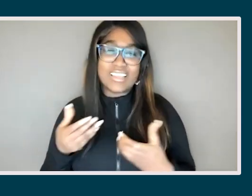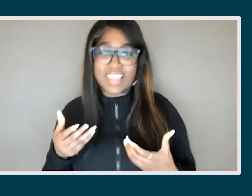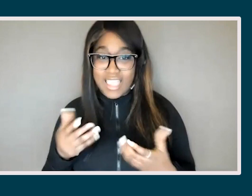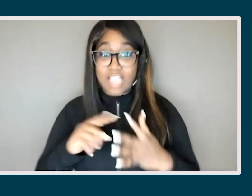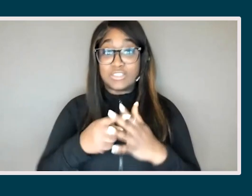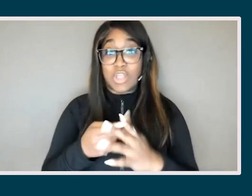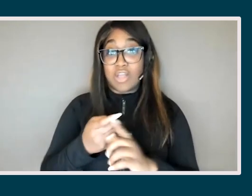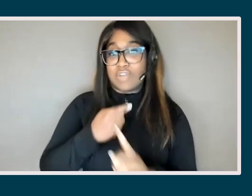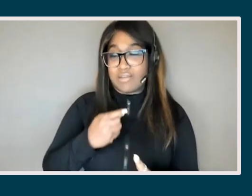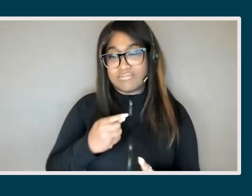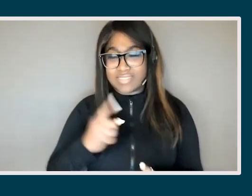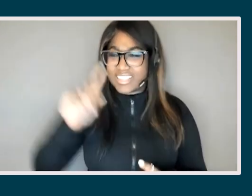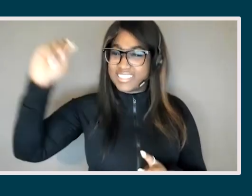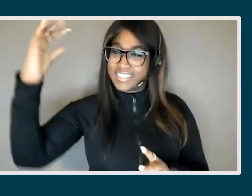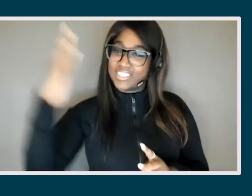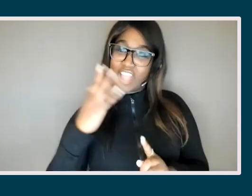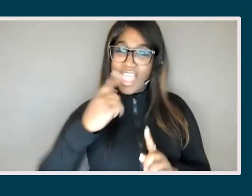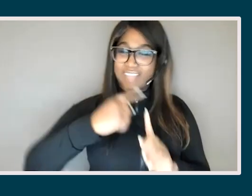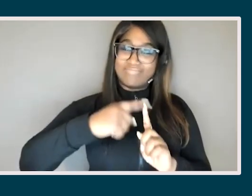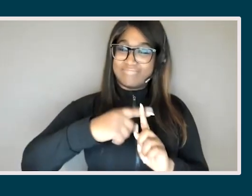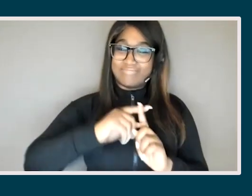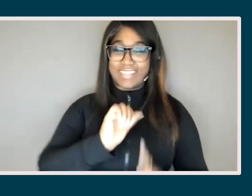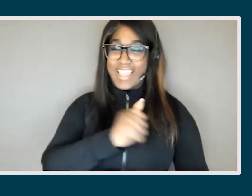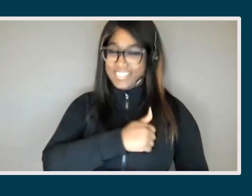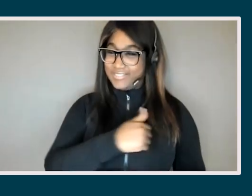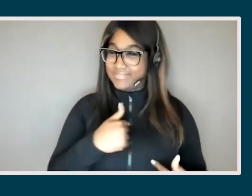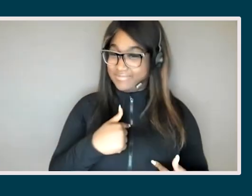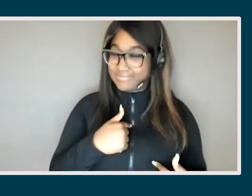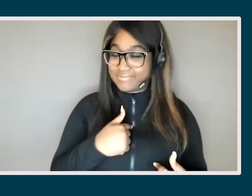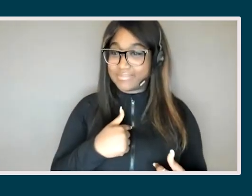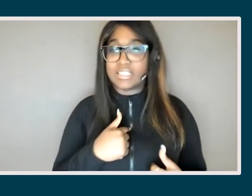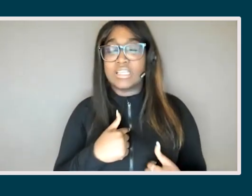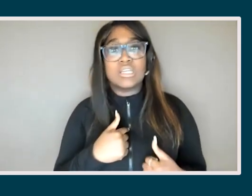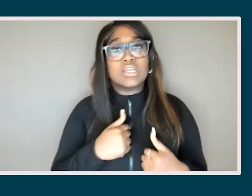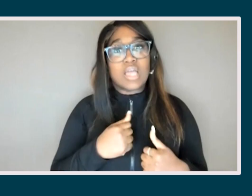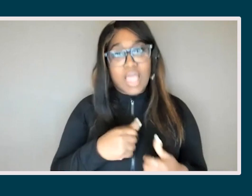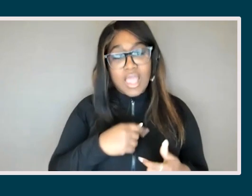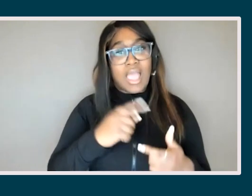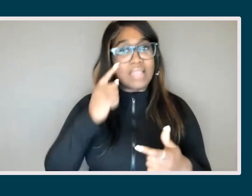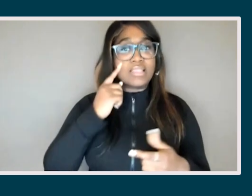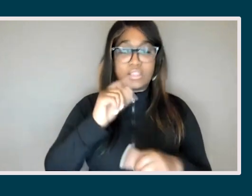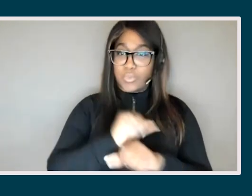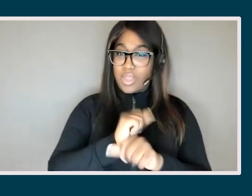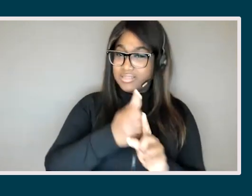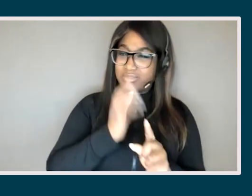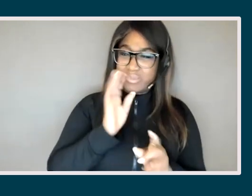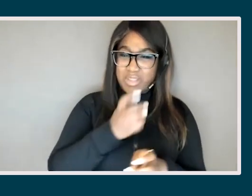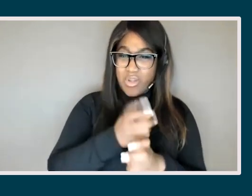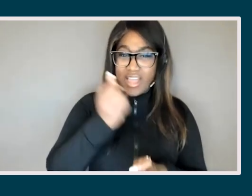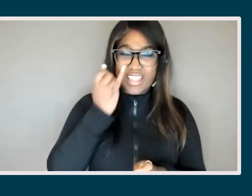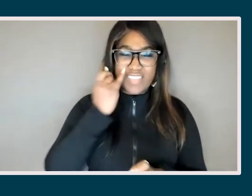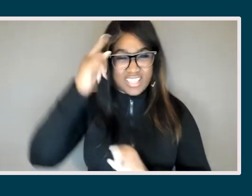from a somewhat sunshiny attitude and I think this work would be much harder if I were a pessimist.